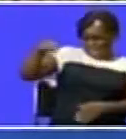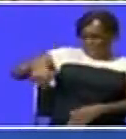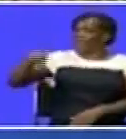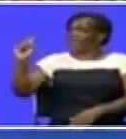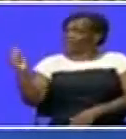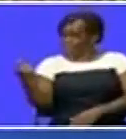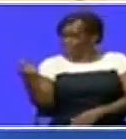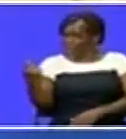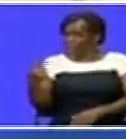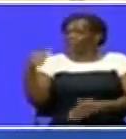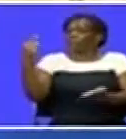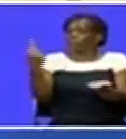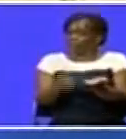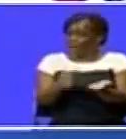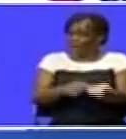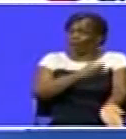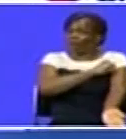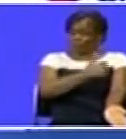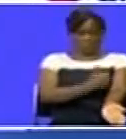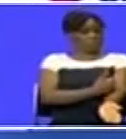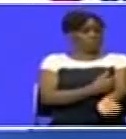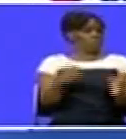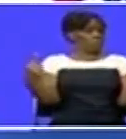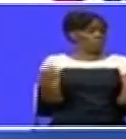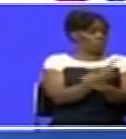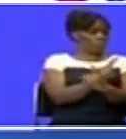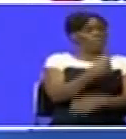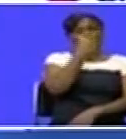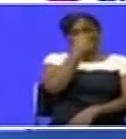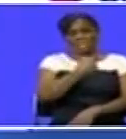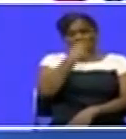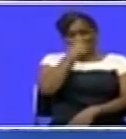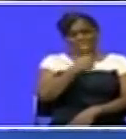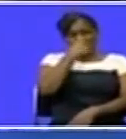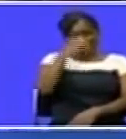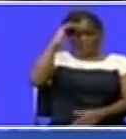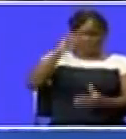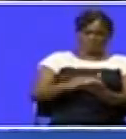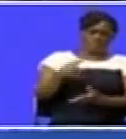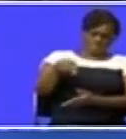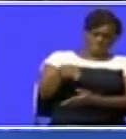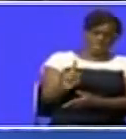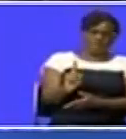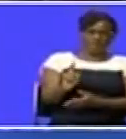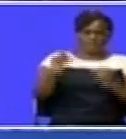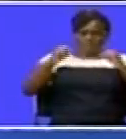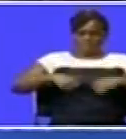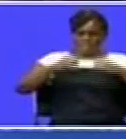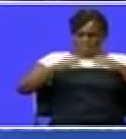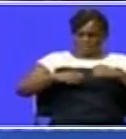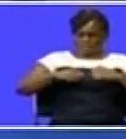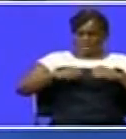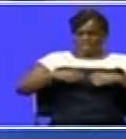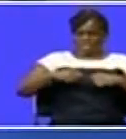Kenya prompted Ugandan authorities to opt for the Tanzania route in a deal believed to have been crafted in October